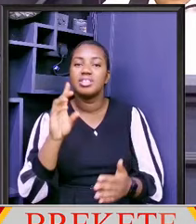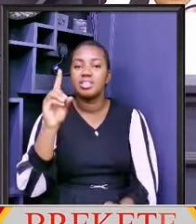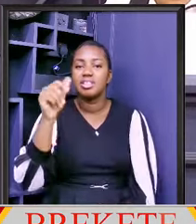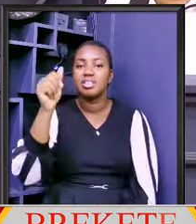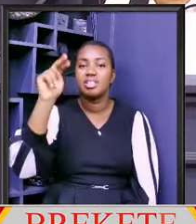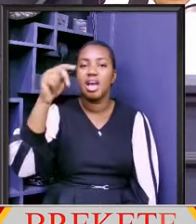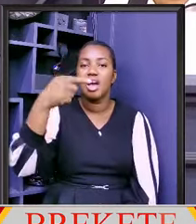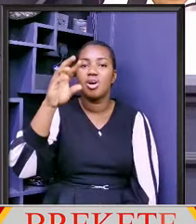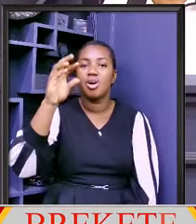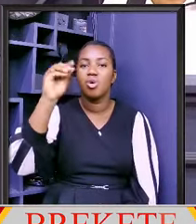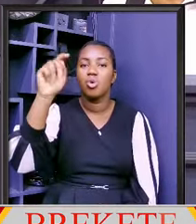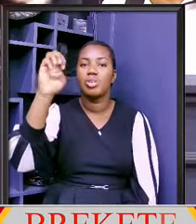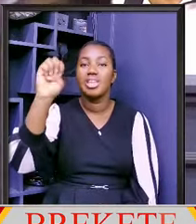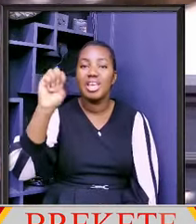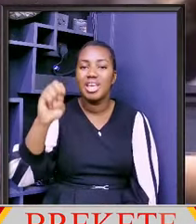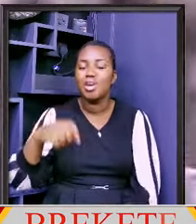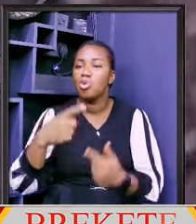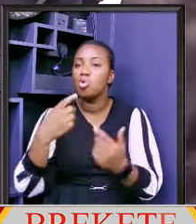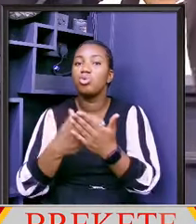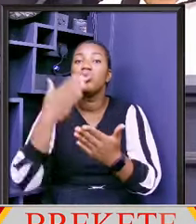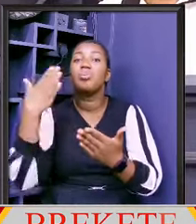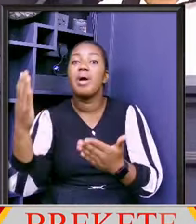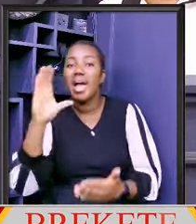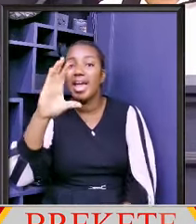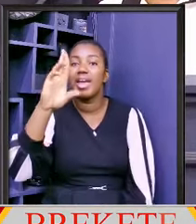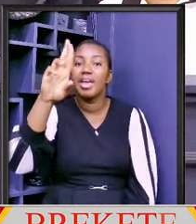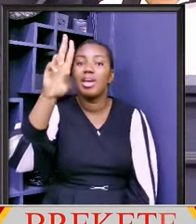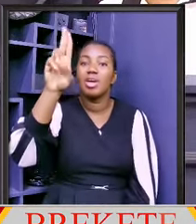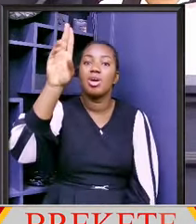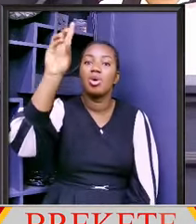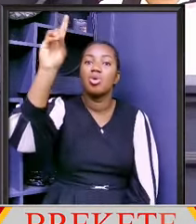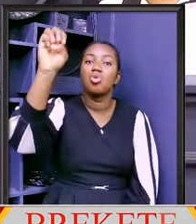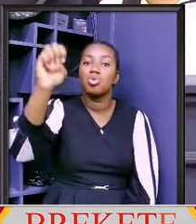buy crude to supply Dangote refinery for Lagos.